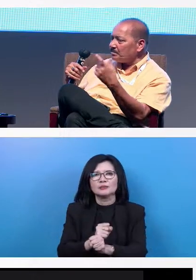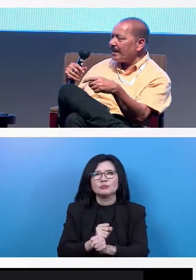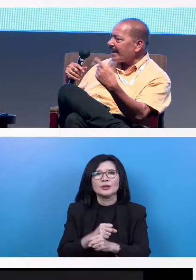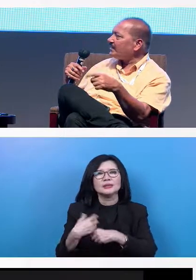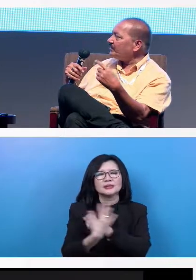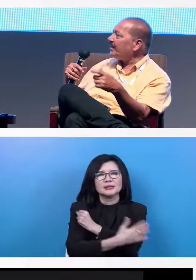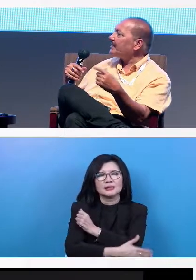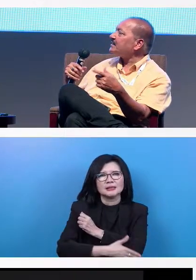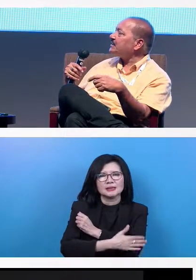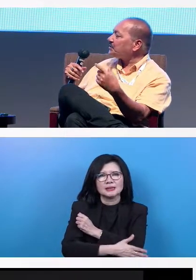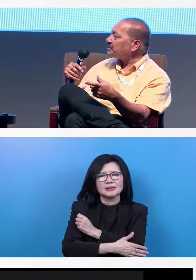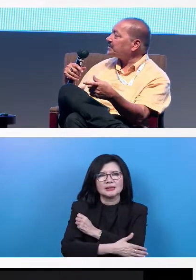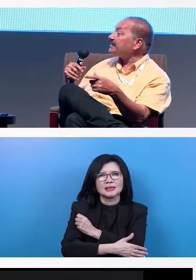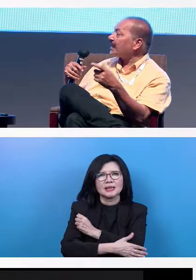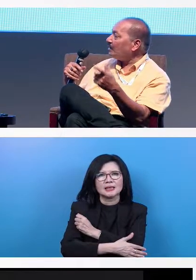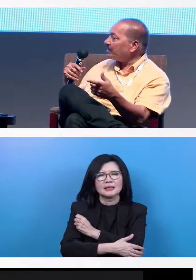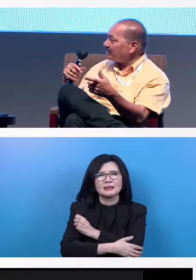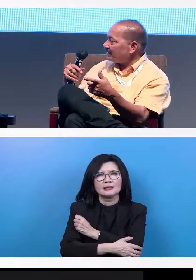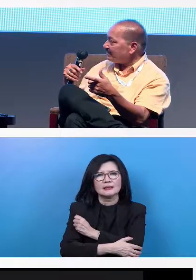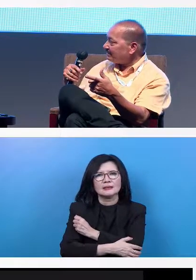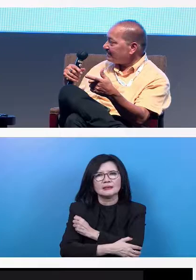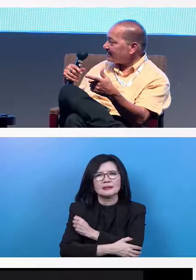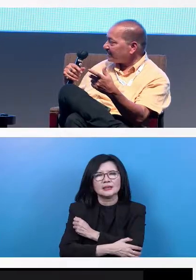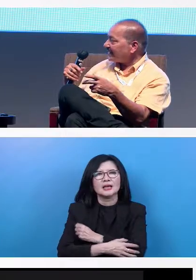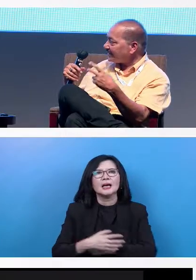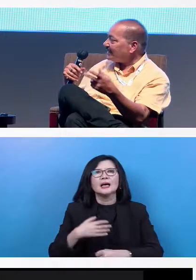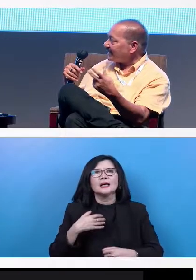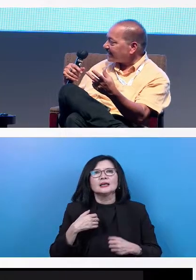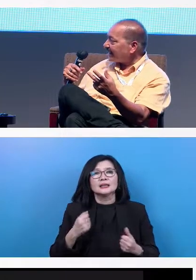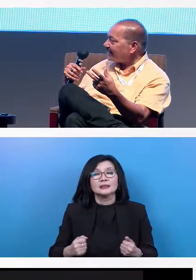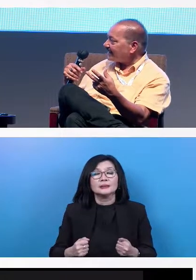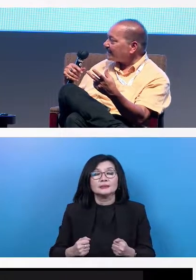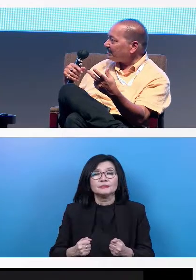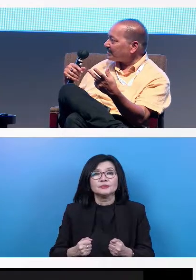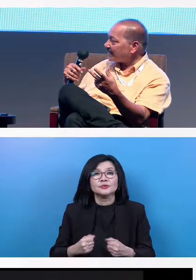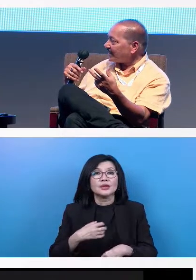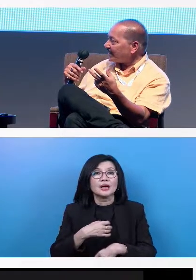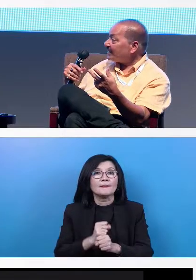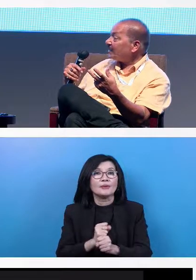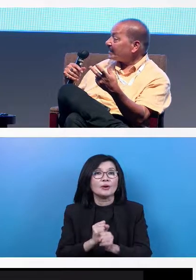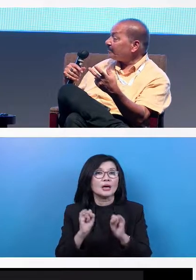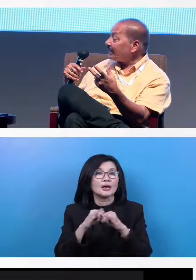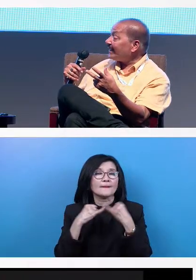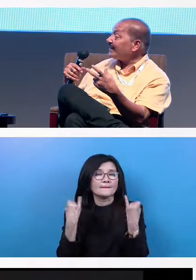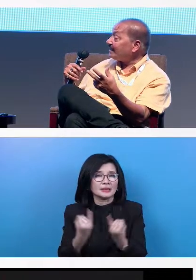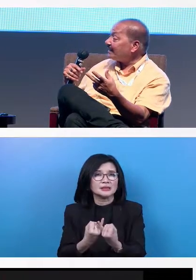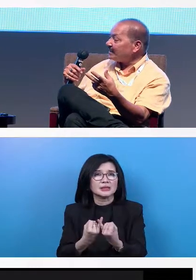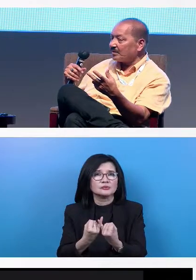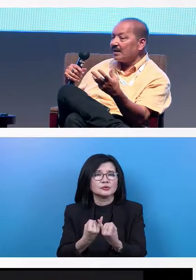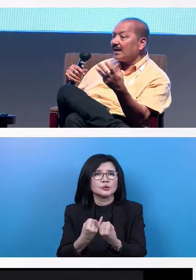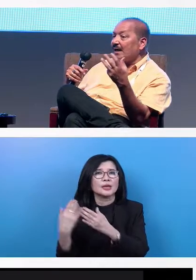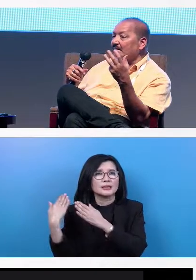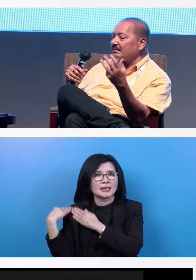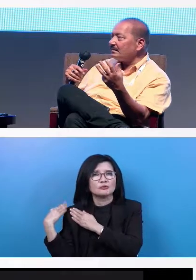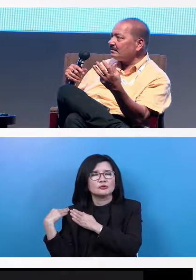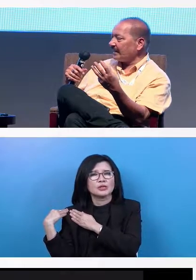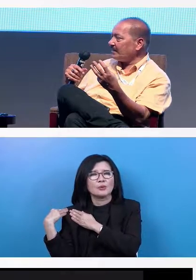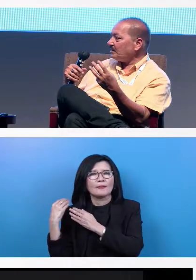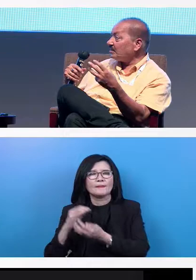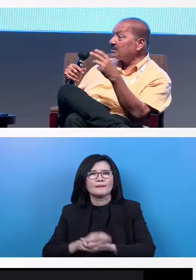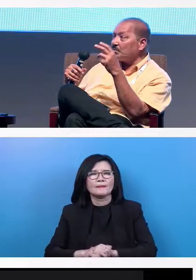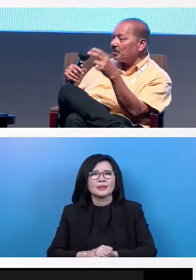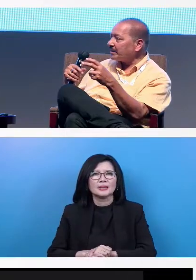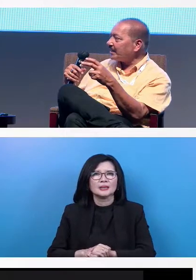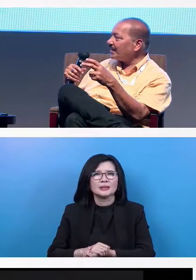can actually make the various institutions accountable. So that is the second thing that civil society can play that critical role. And third